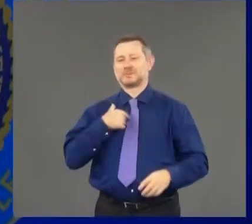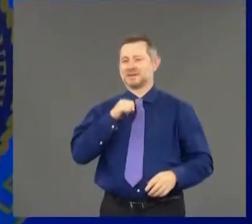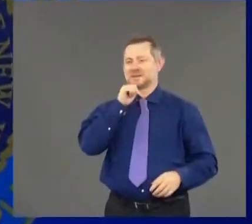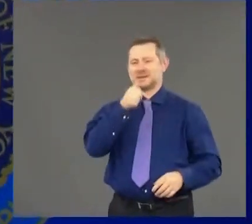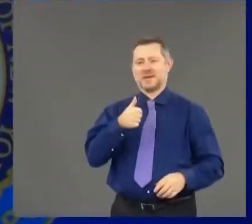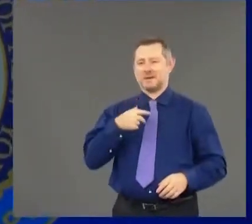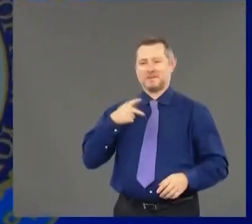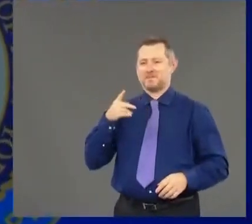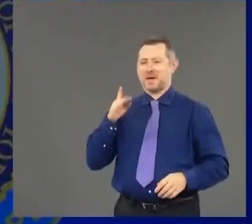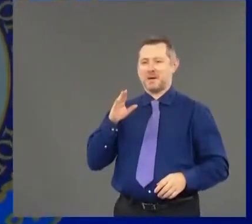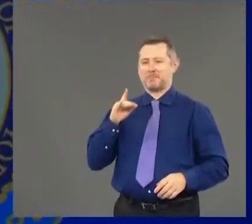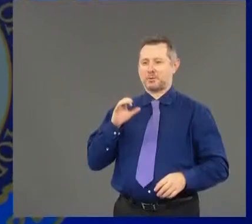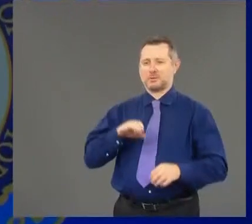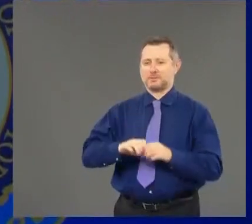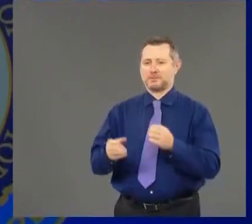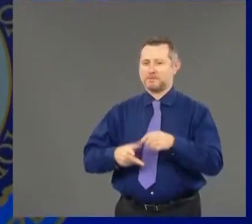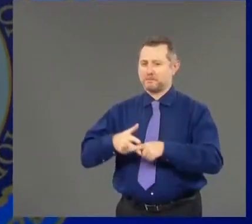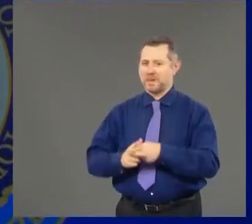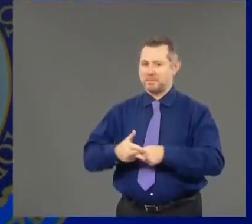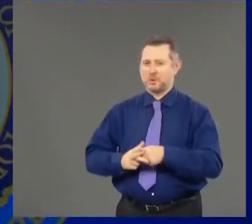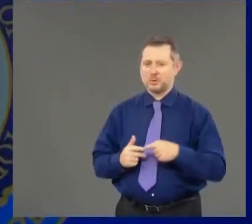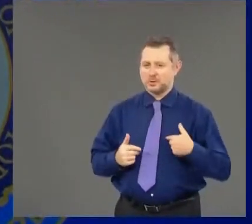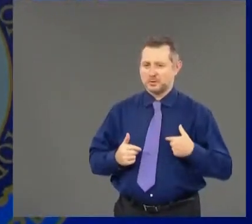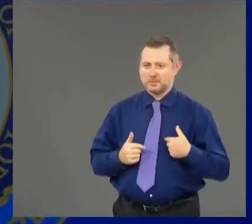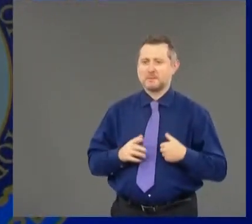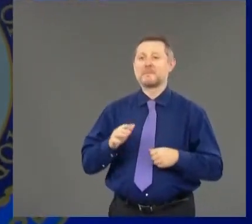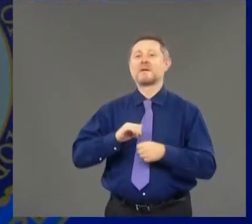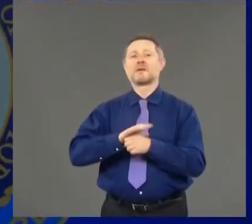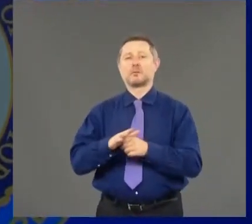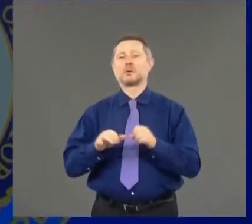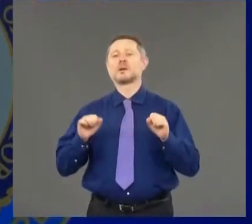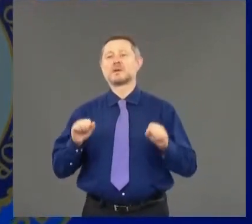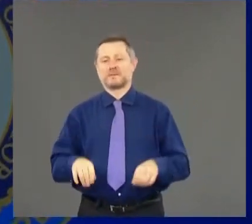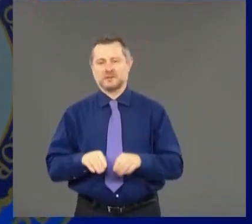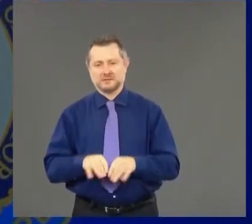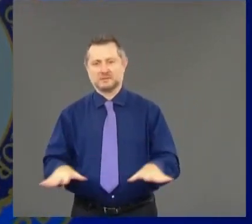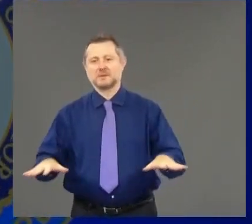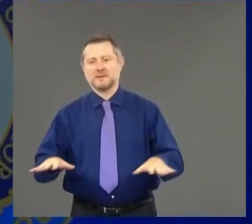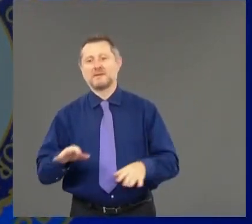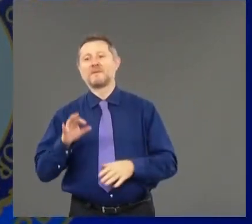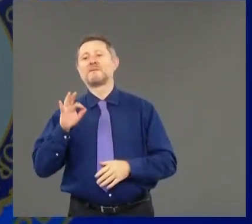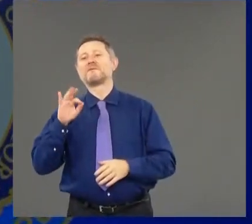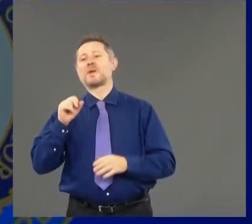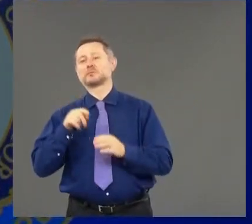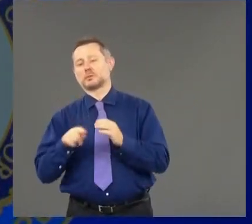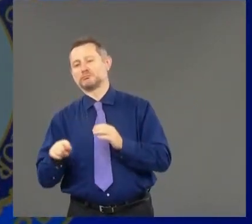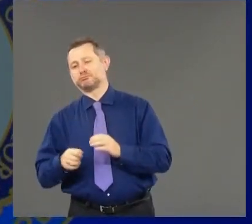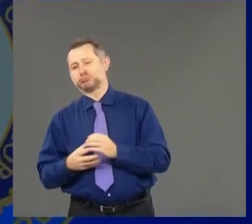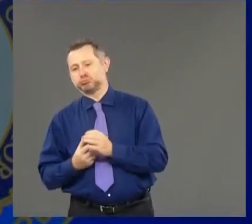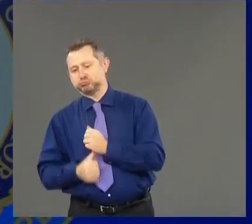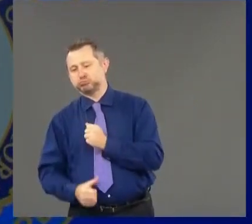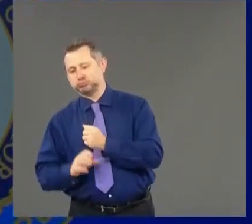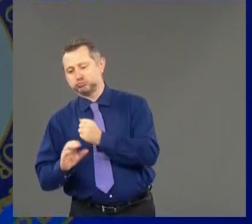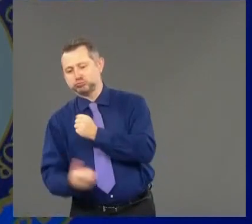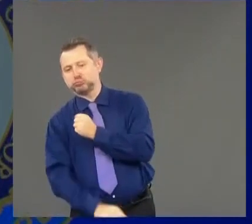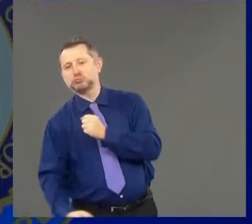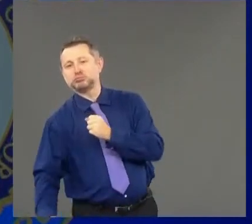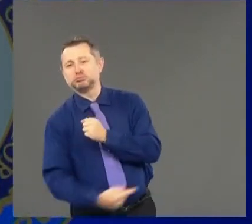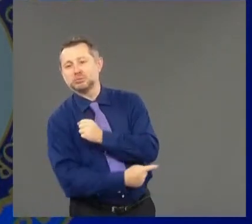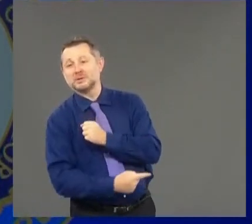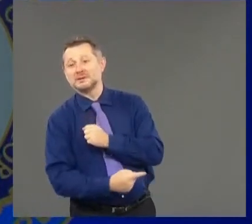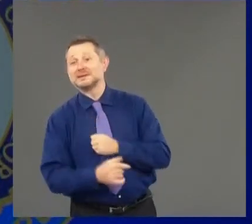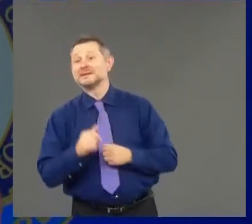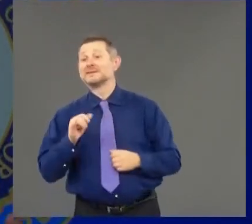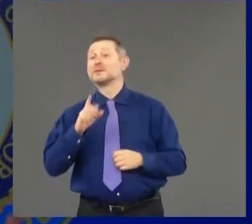One is that the virus can spread through fecal contamination, and you should keep the lid down on the issue of lidless